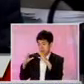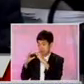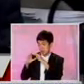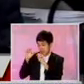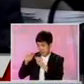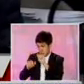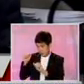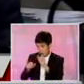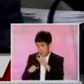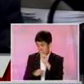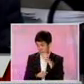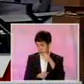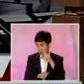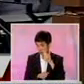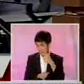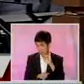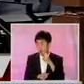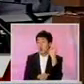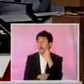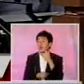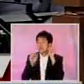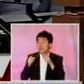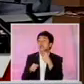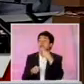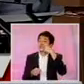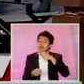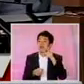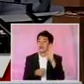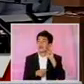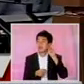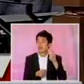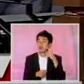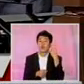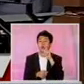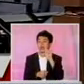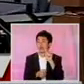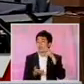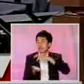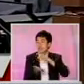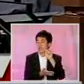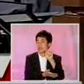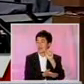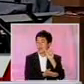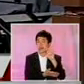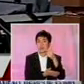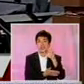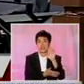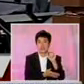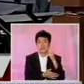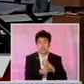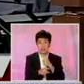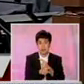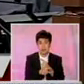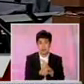Hindi po. E di po ba ang may competence lamang na magsabi ng fair market value sa Taguig City ay yung City Assessor? Pero